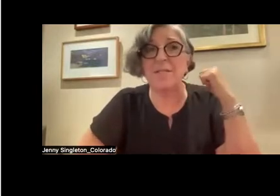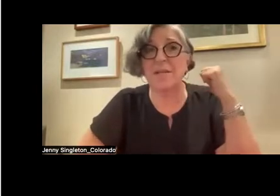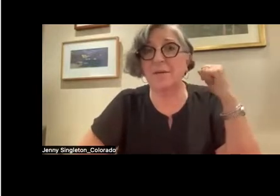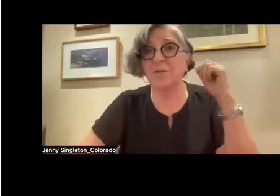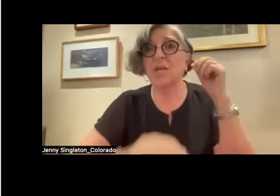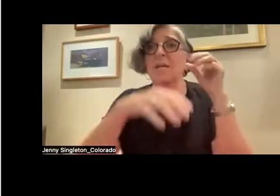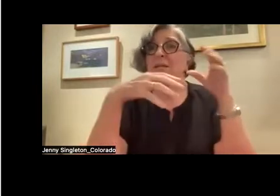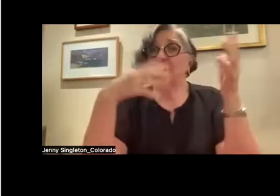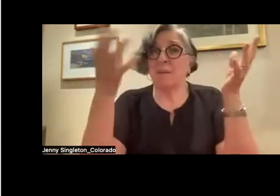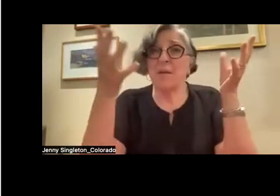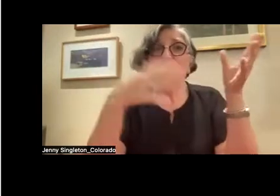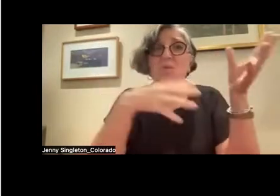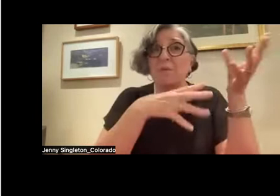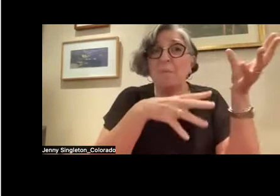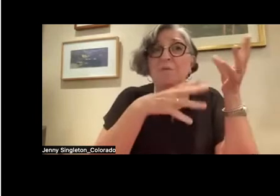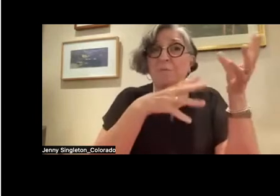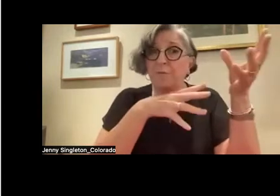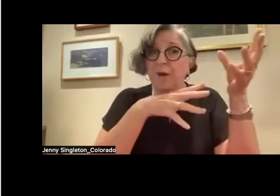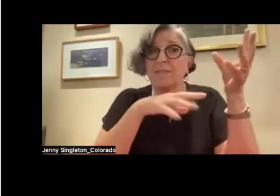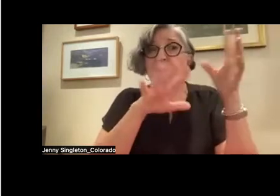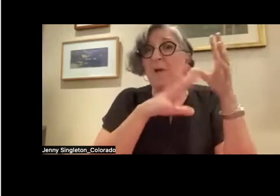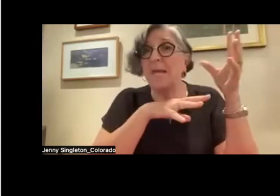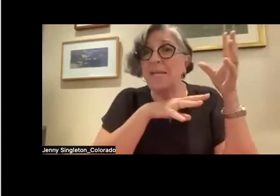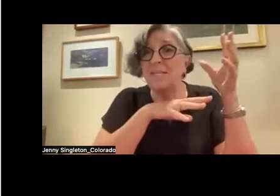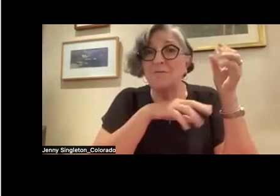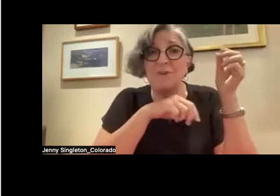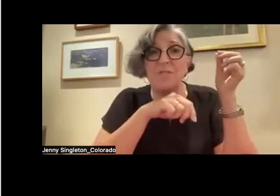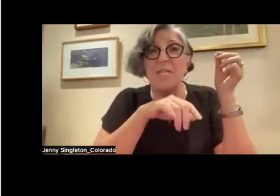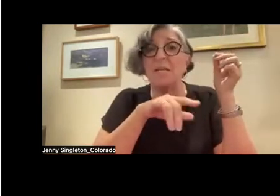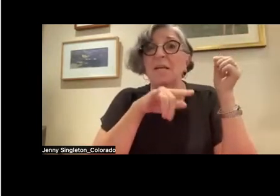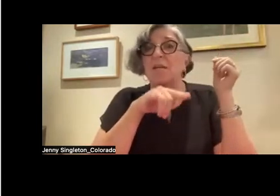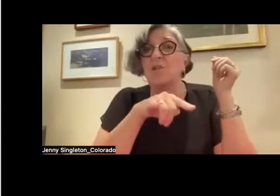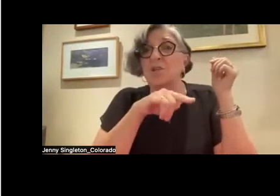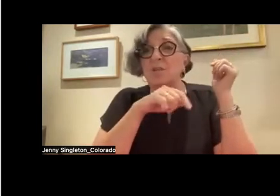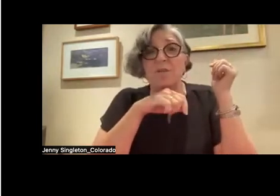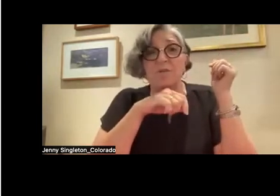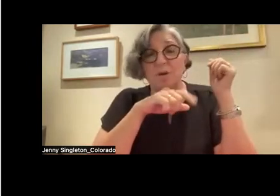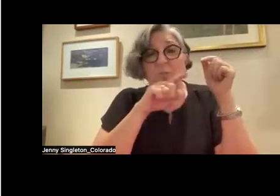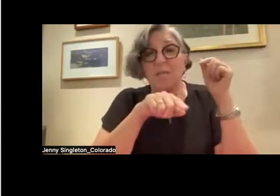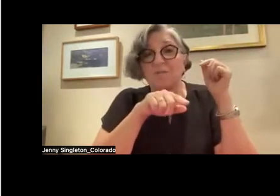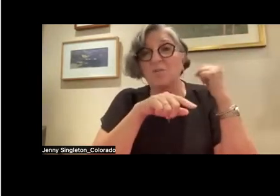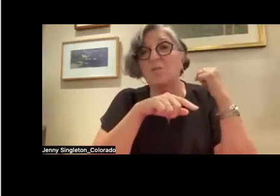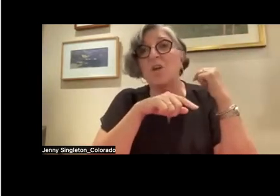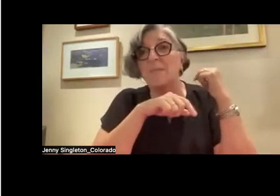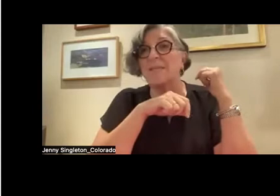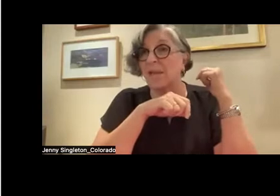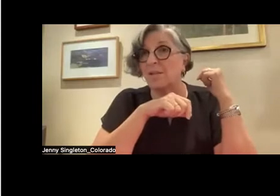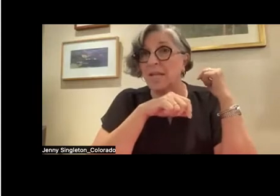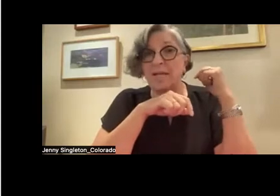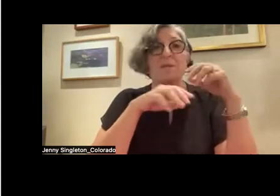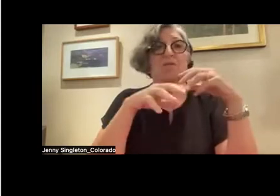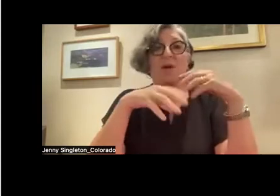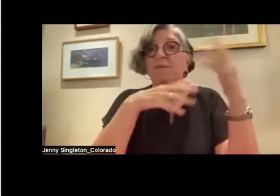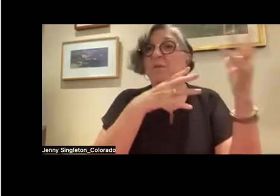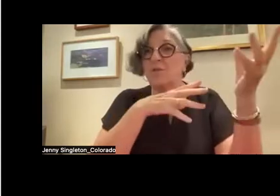American Sign Language. So as I mentioned, we've come from France. So around 1815, one individual, Thomas